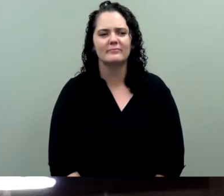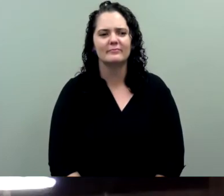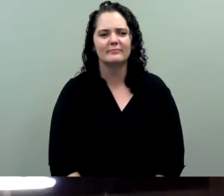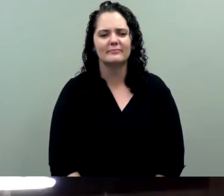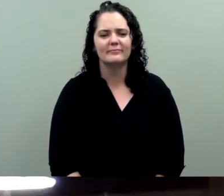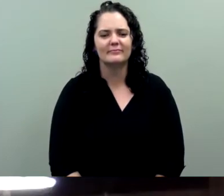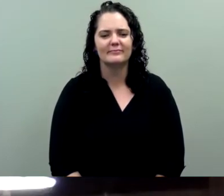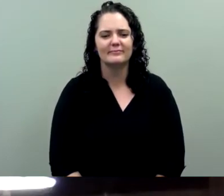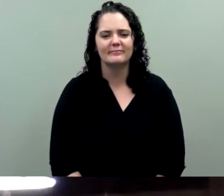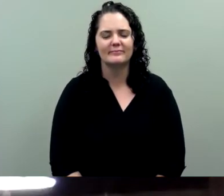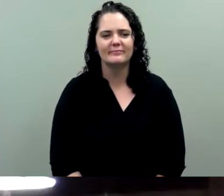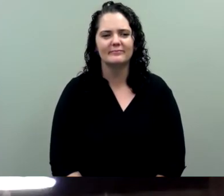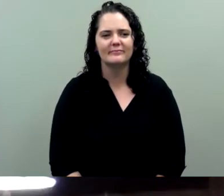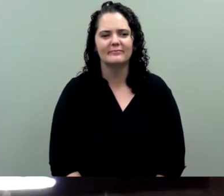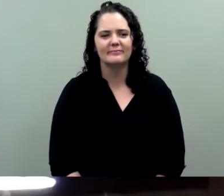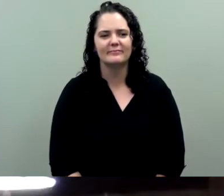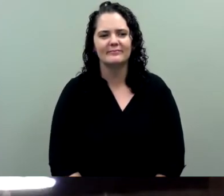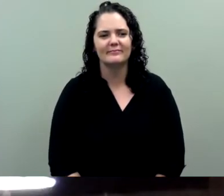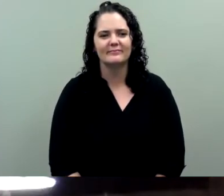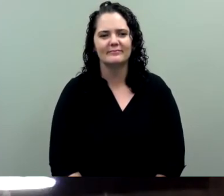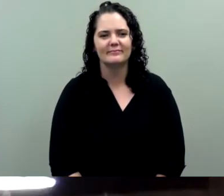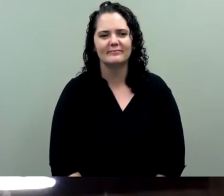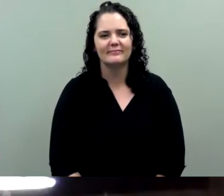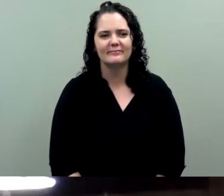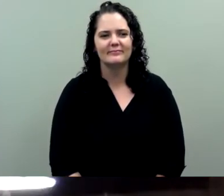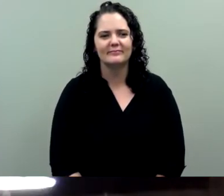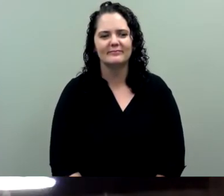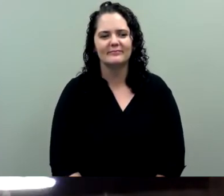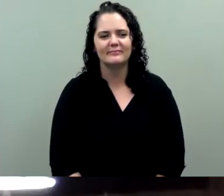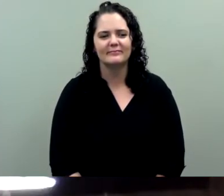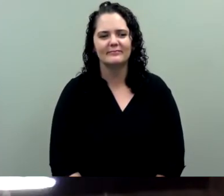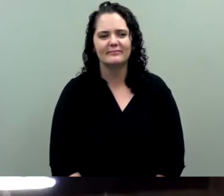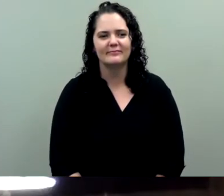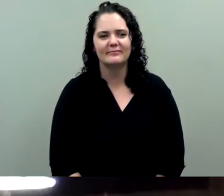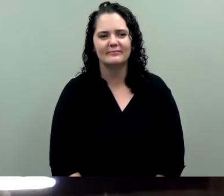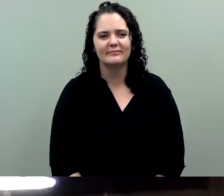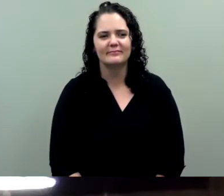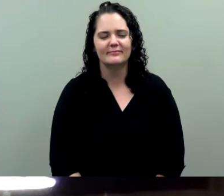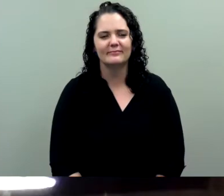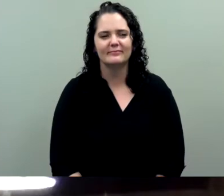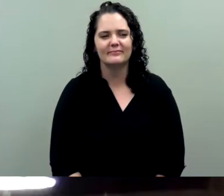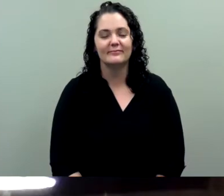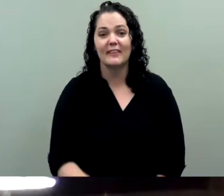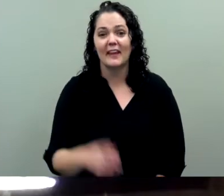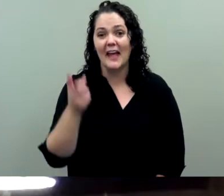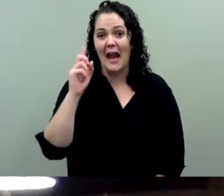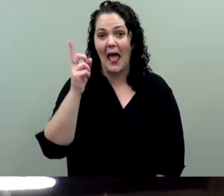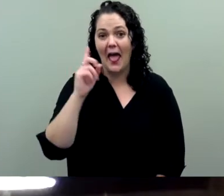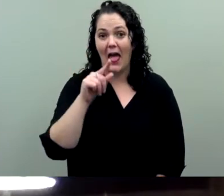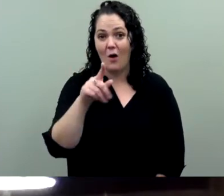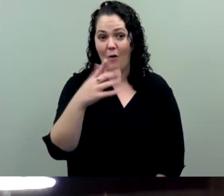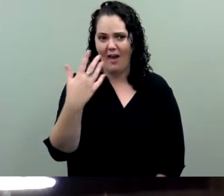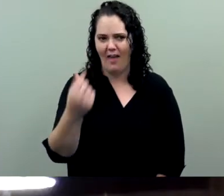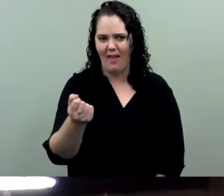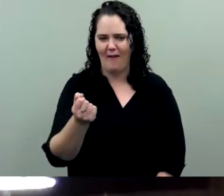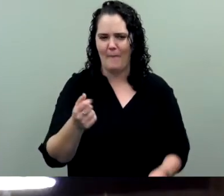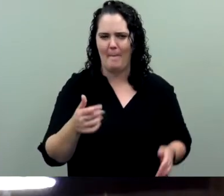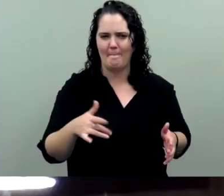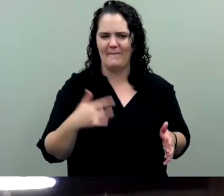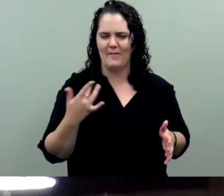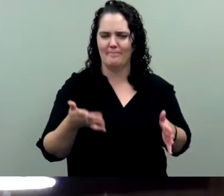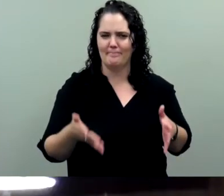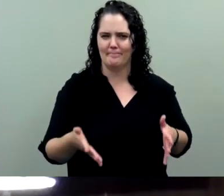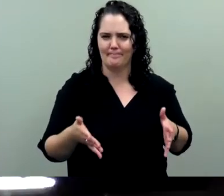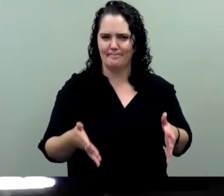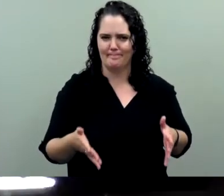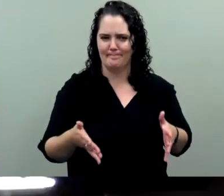now. Thank you. All right, and again, you should now have some strange extensions